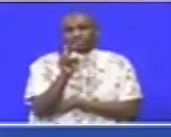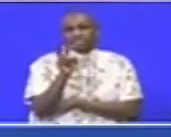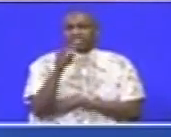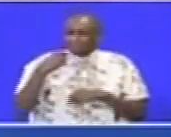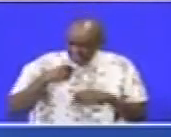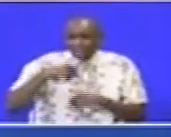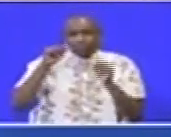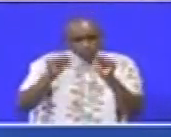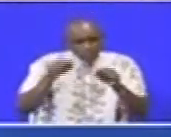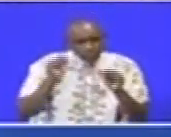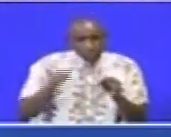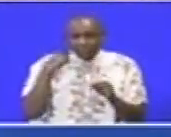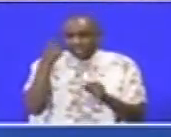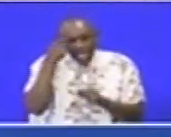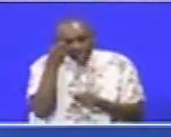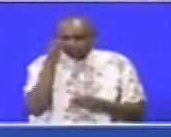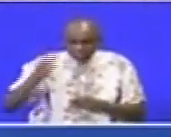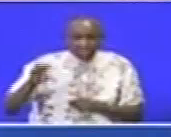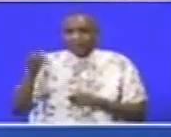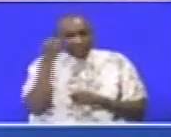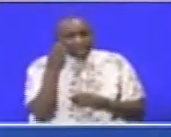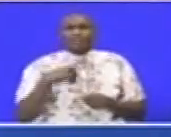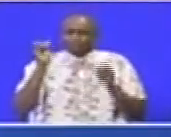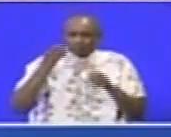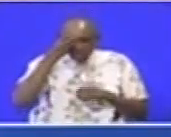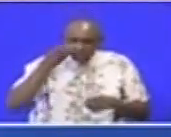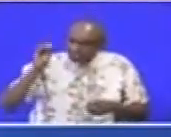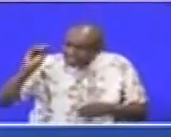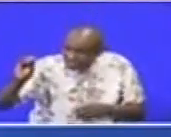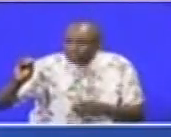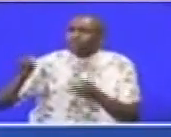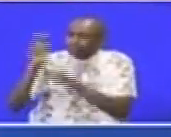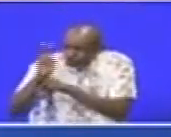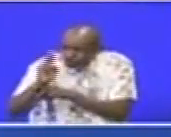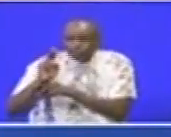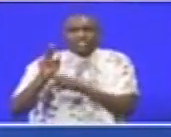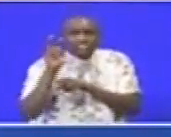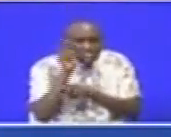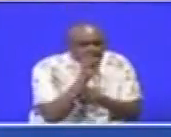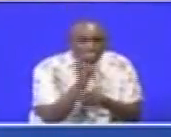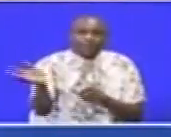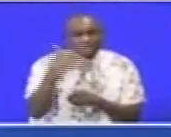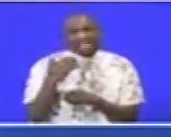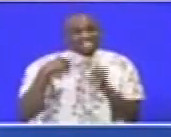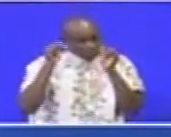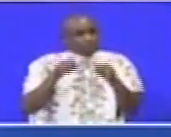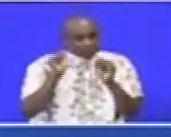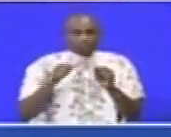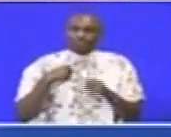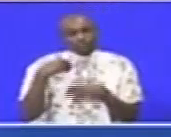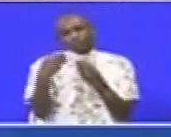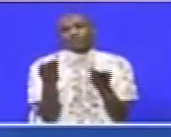nachukua macho ingekuwa ya kutolewa tena inarudishwa, ningekuwa natoa yangu moja na wapea mtu moja tembelee tena nirudishie tena